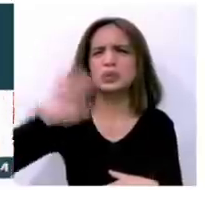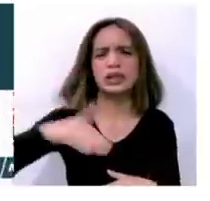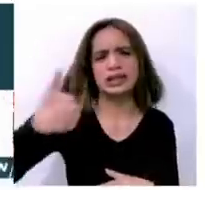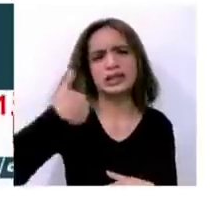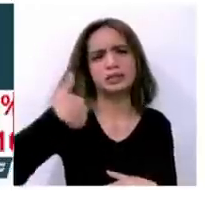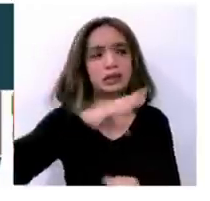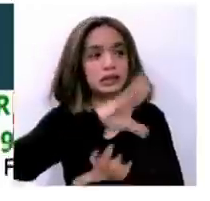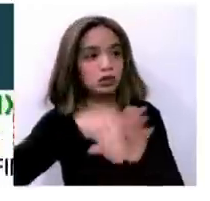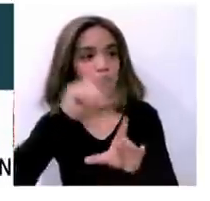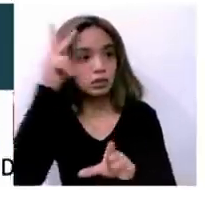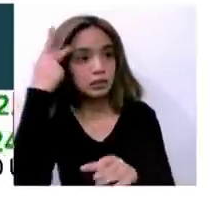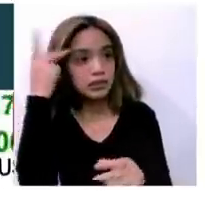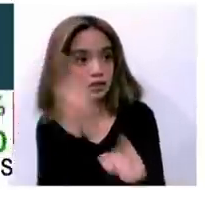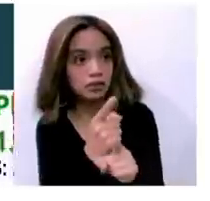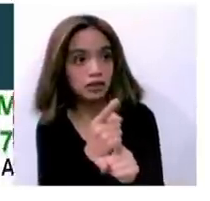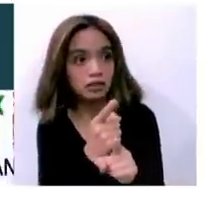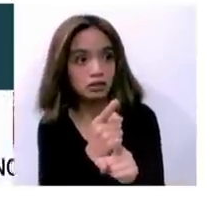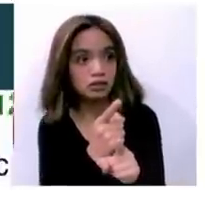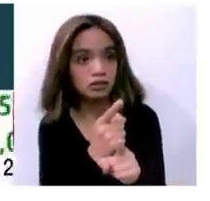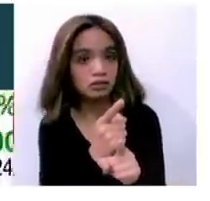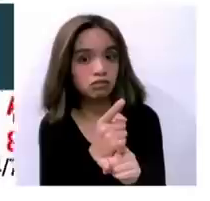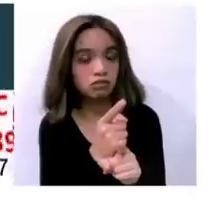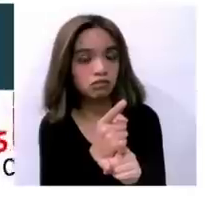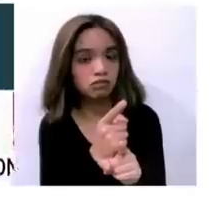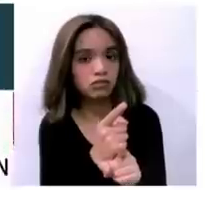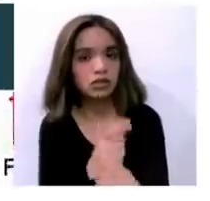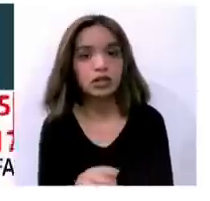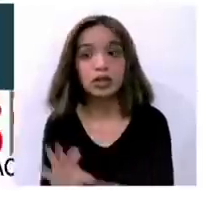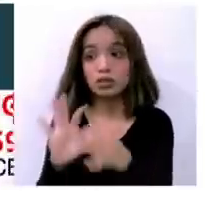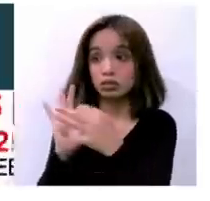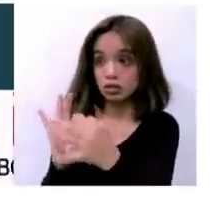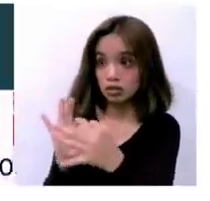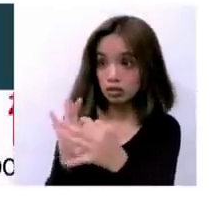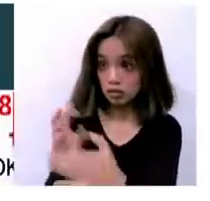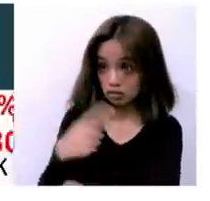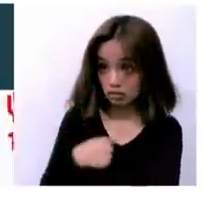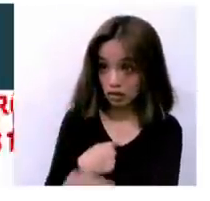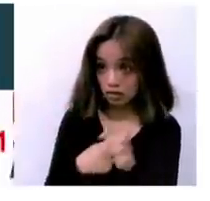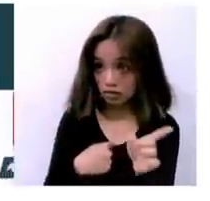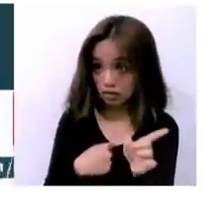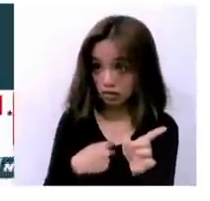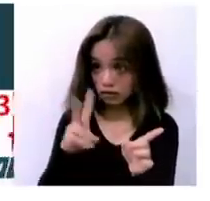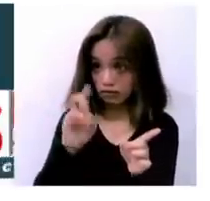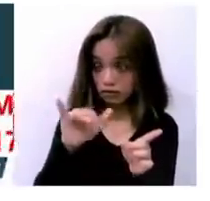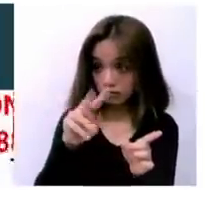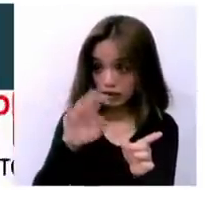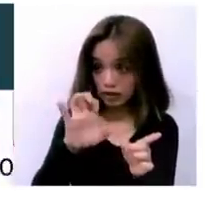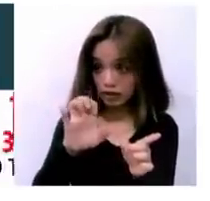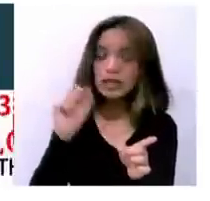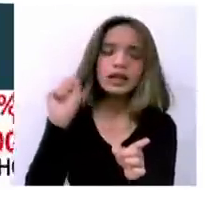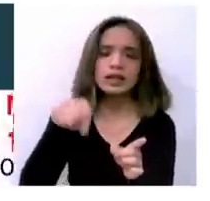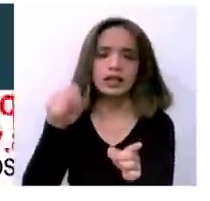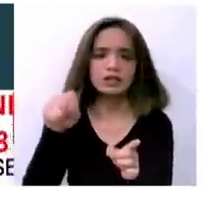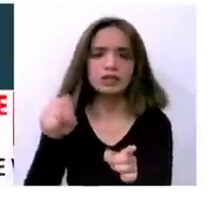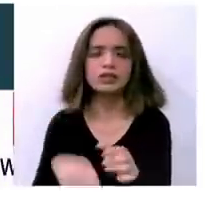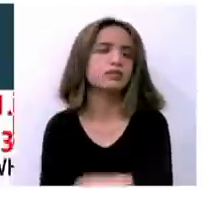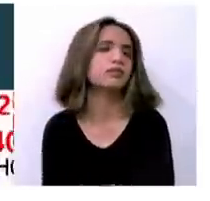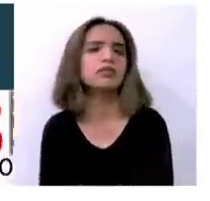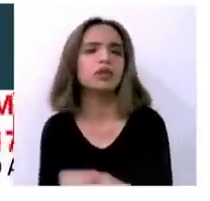Is that correct? The relationship between me and Vince, yes. We've been for a long